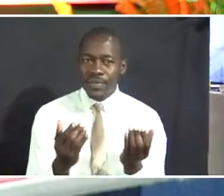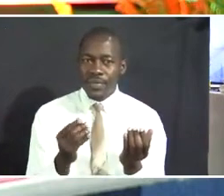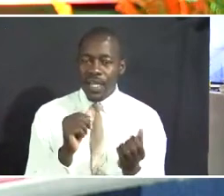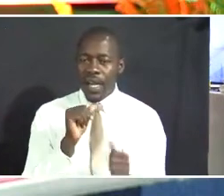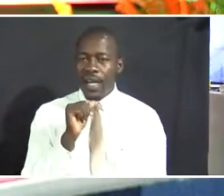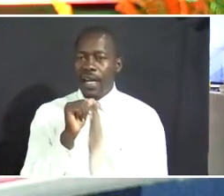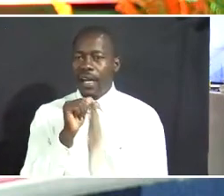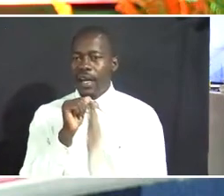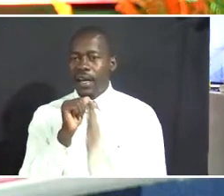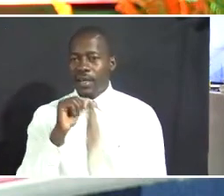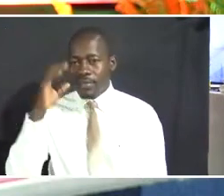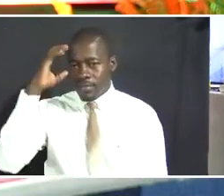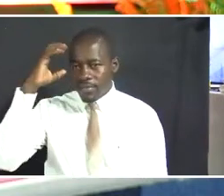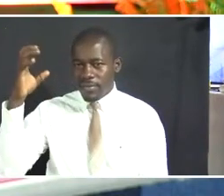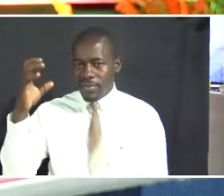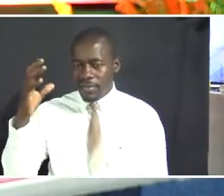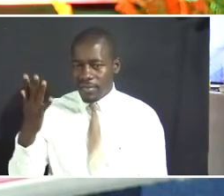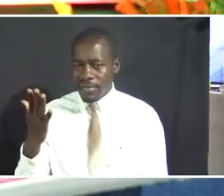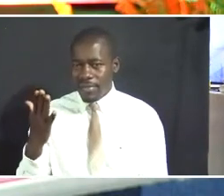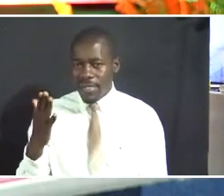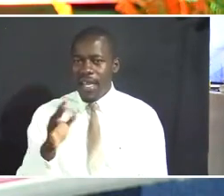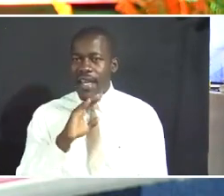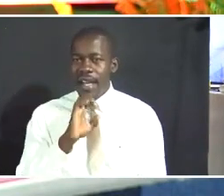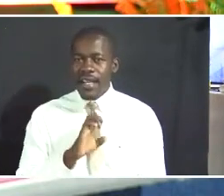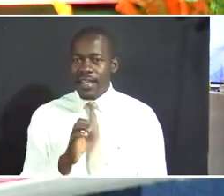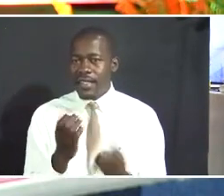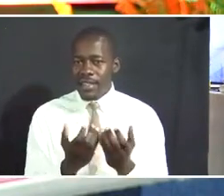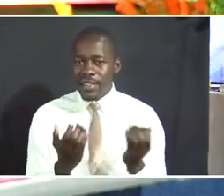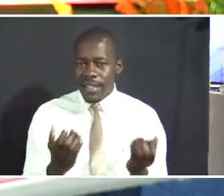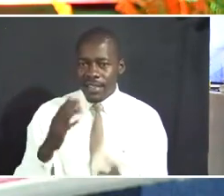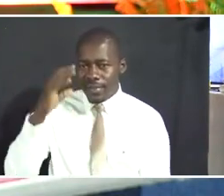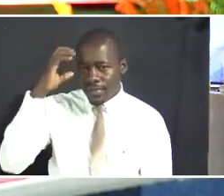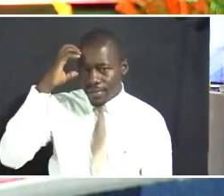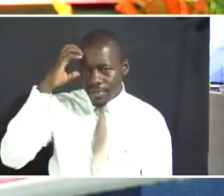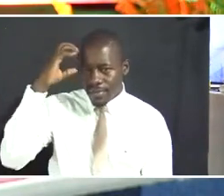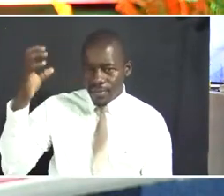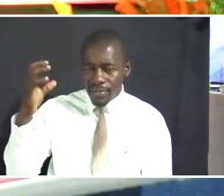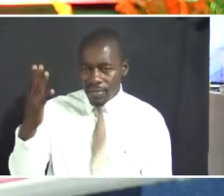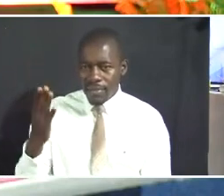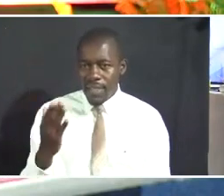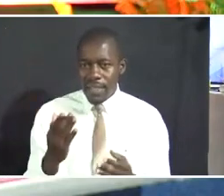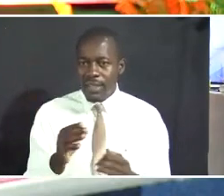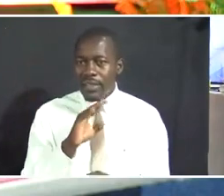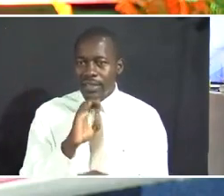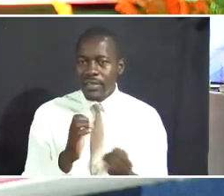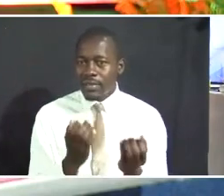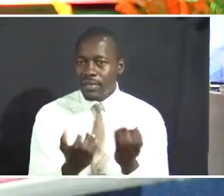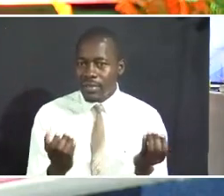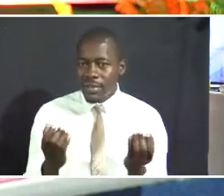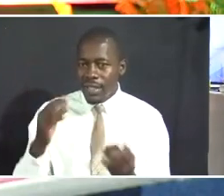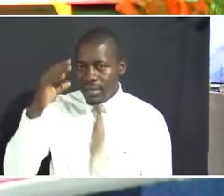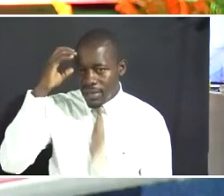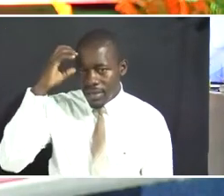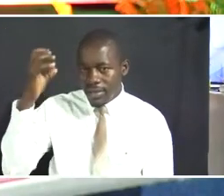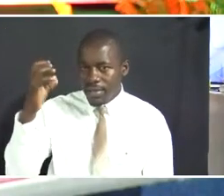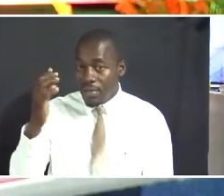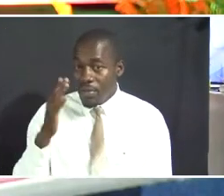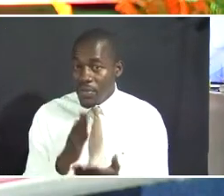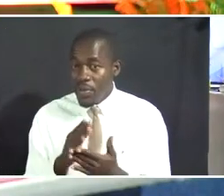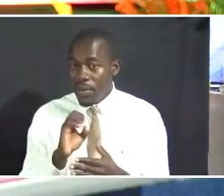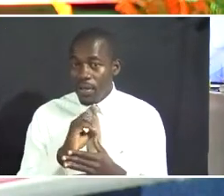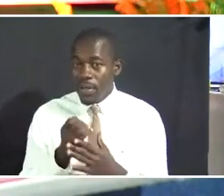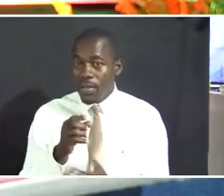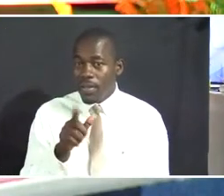children are not well behaved. Deacons and deaconesses' children are badly behaved.